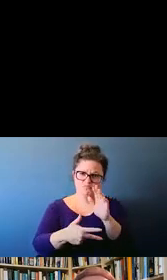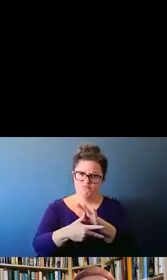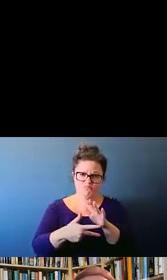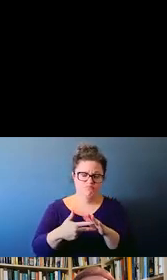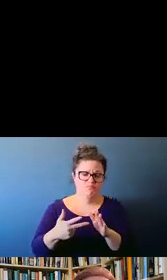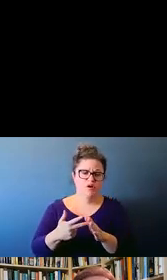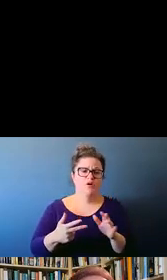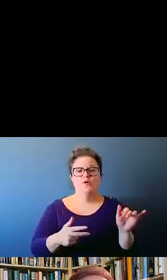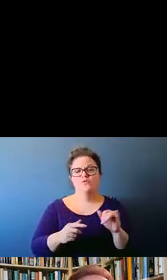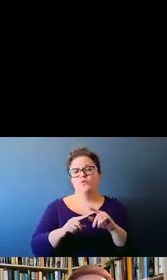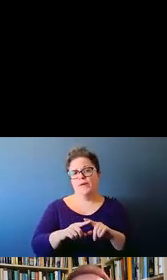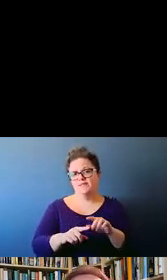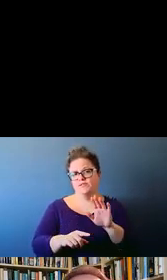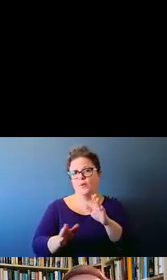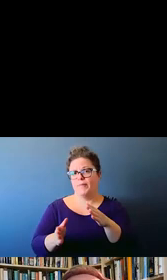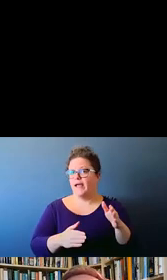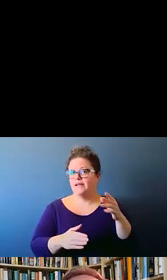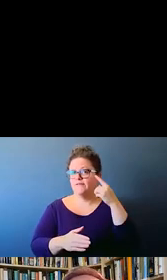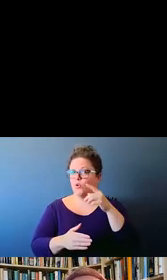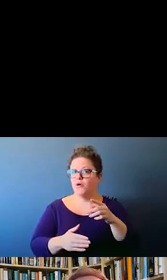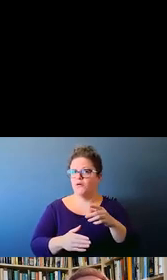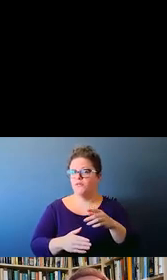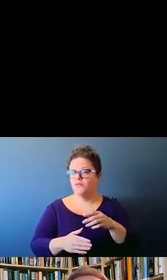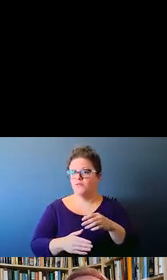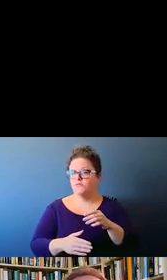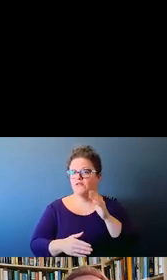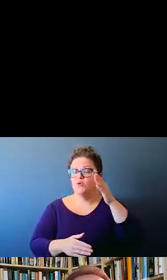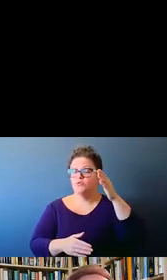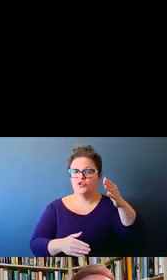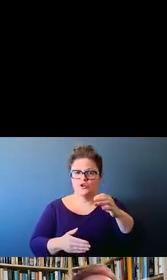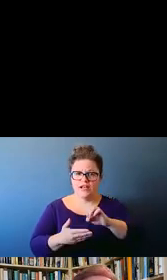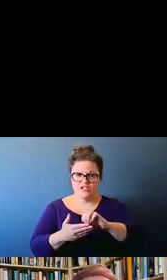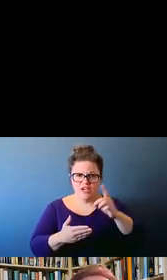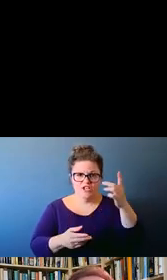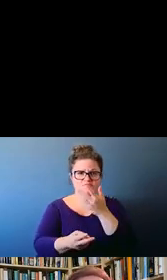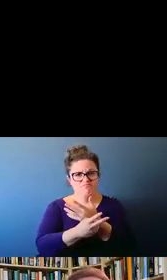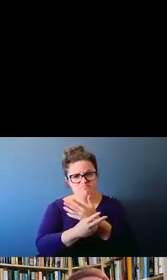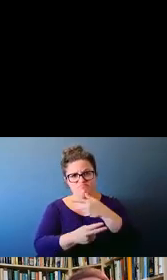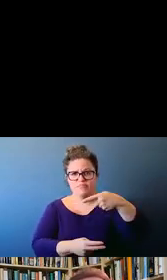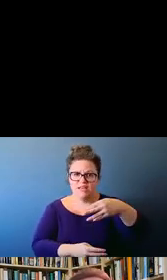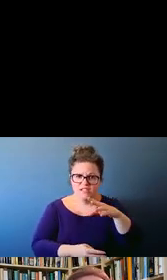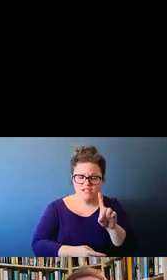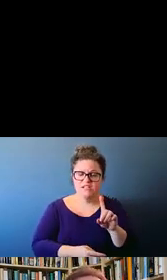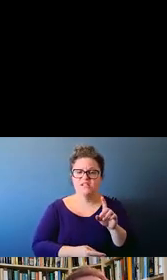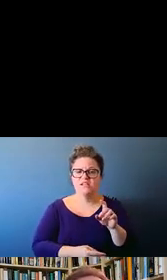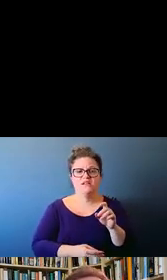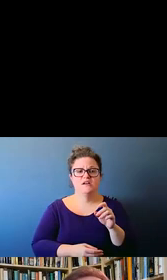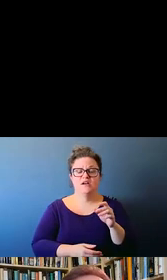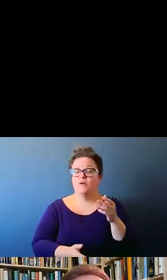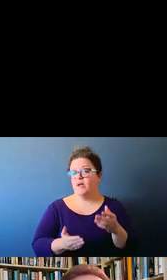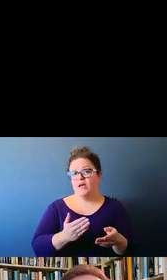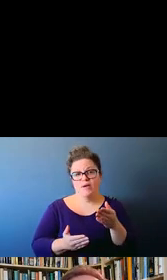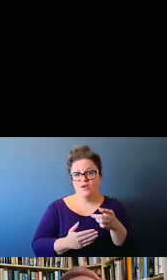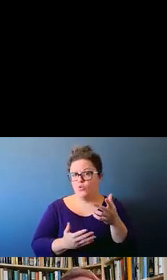also depends on what your plans are for future education, pre-professional study or graduate studies. You may want to complete a